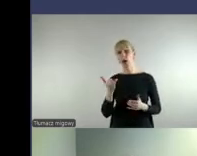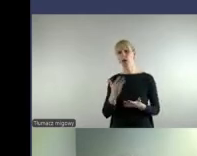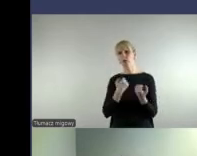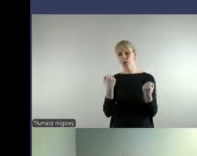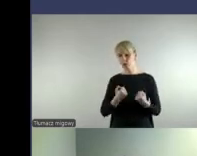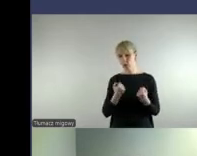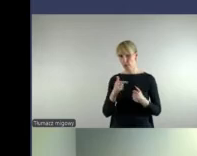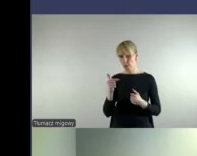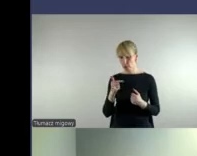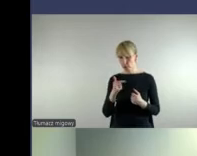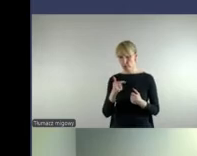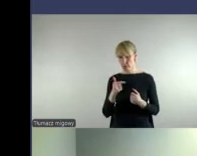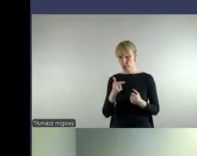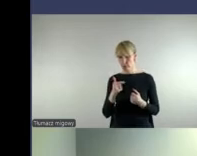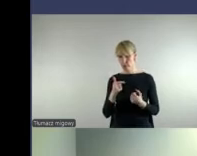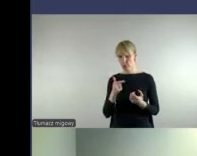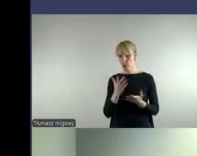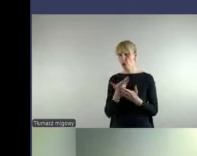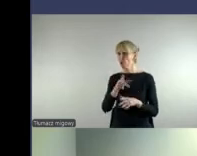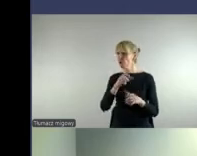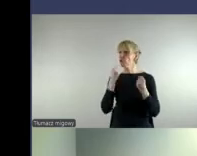we aim to strengthen social capital.